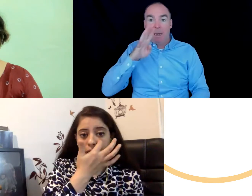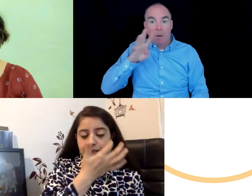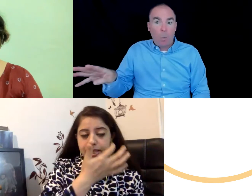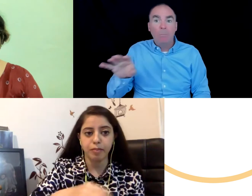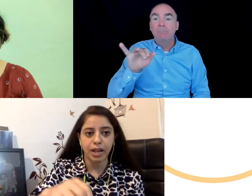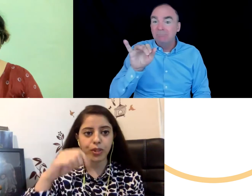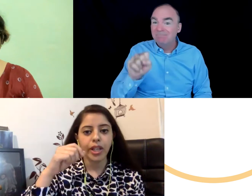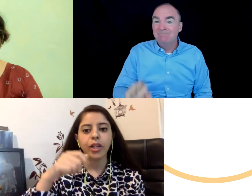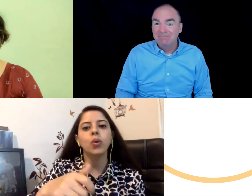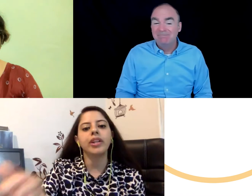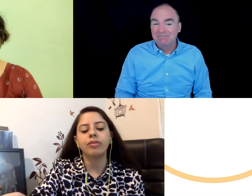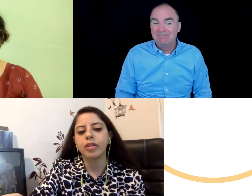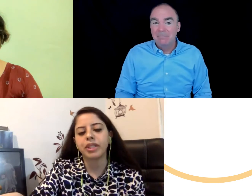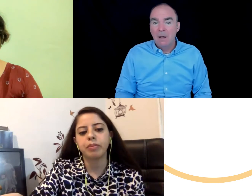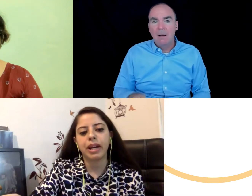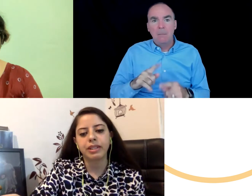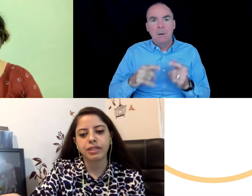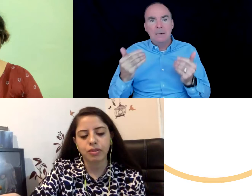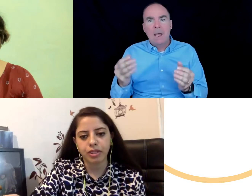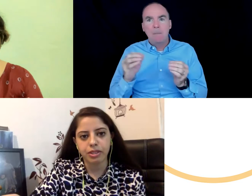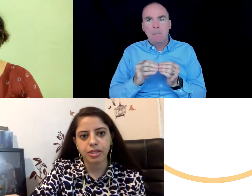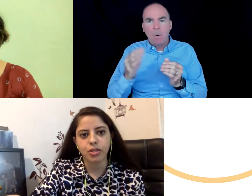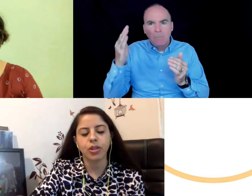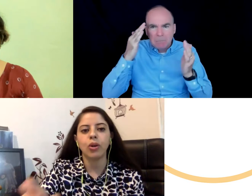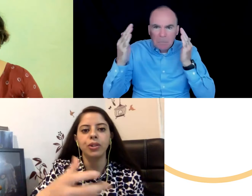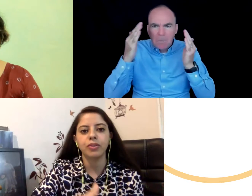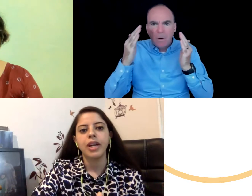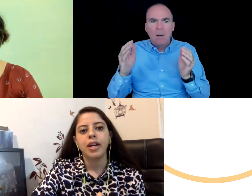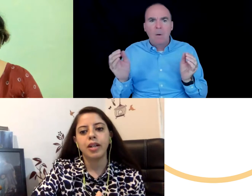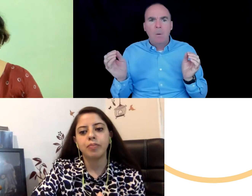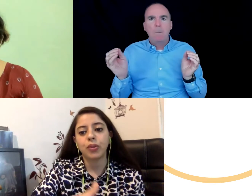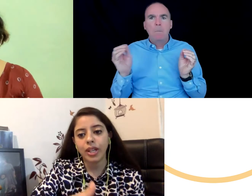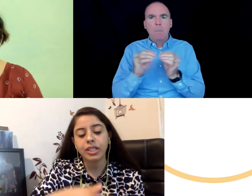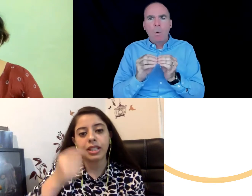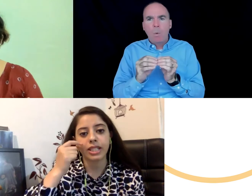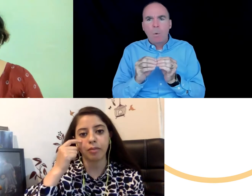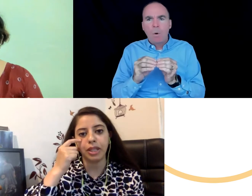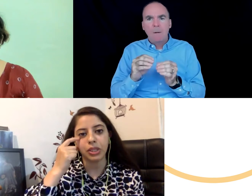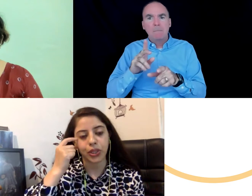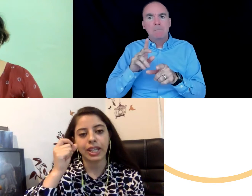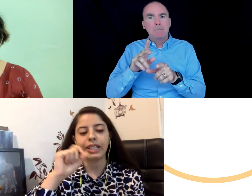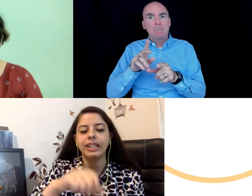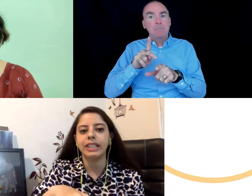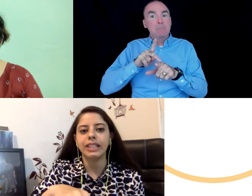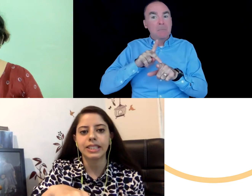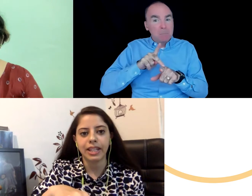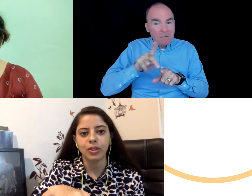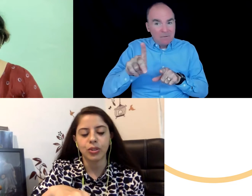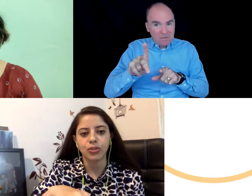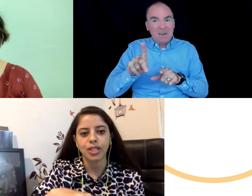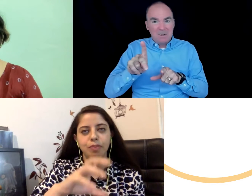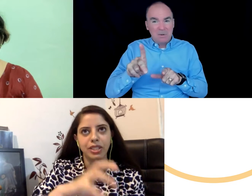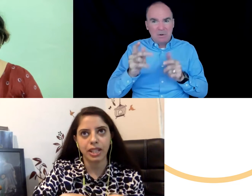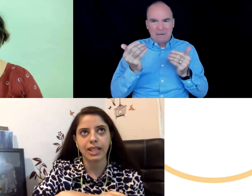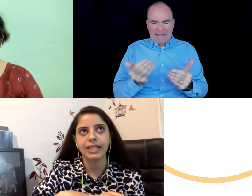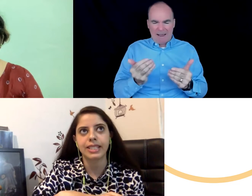more awareness about queer affirmative practices, for instance. So a lot of professionals are being trained in these kind